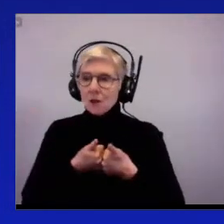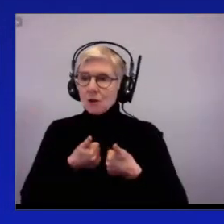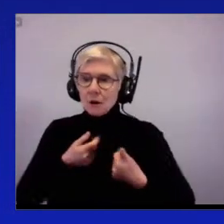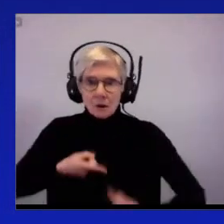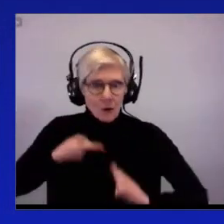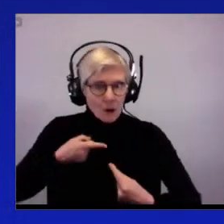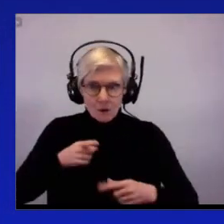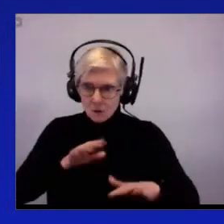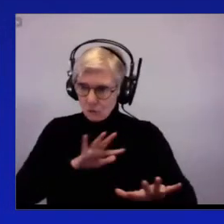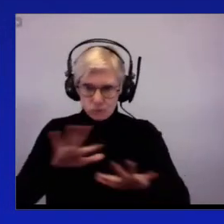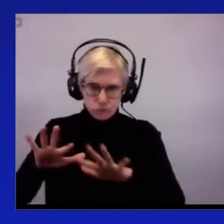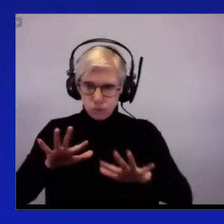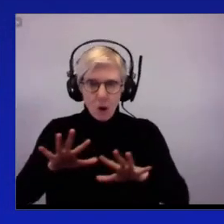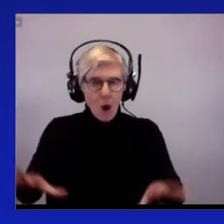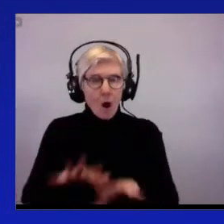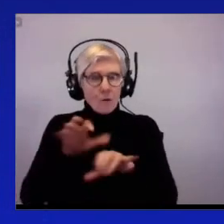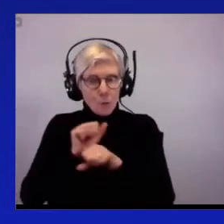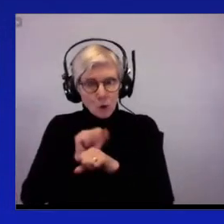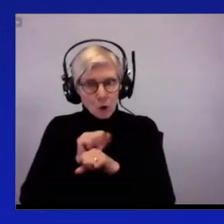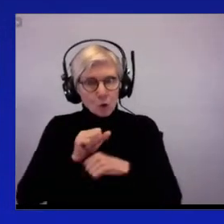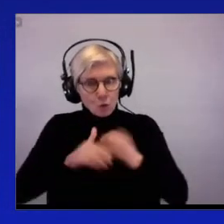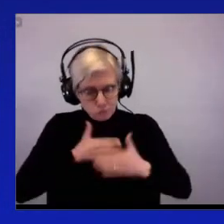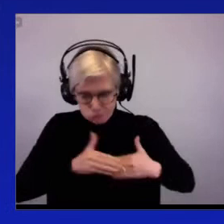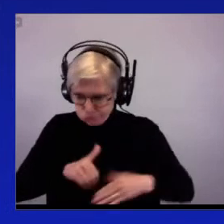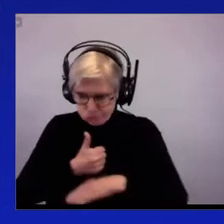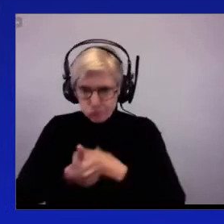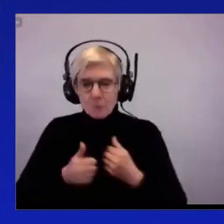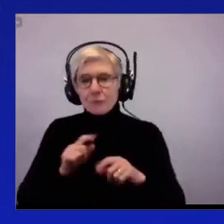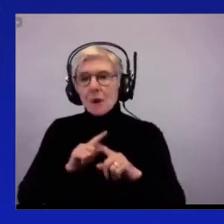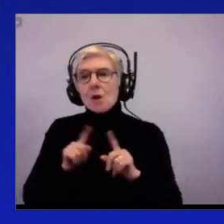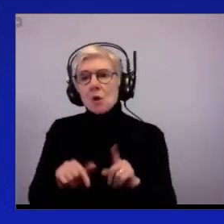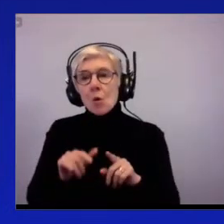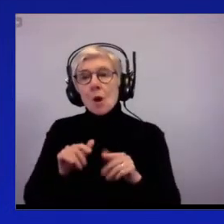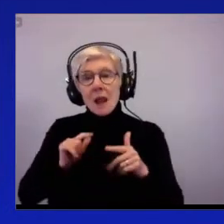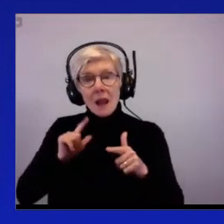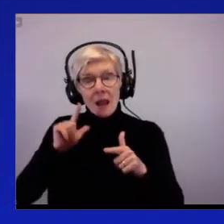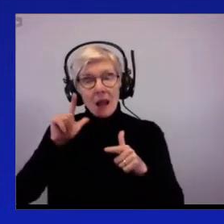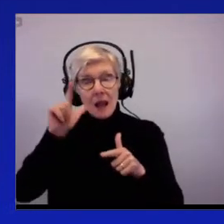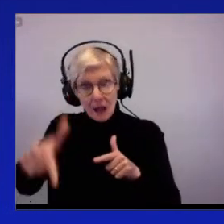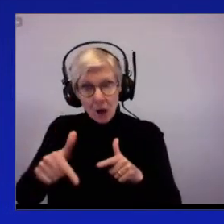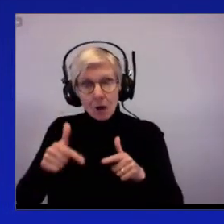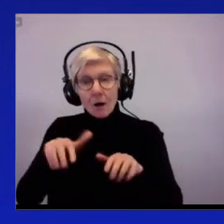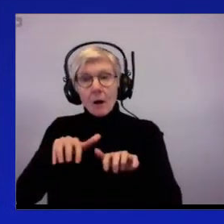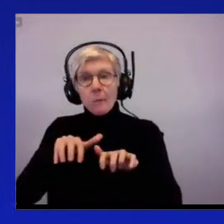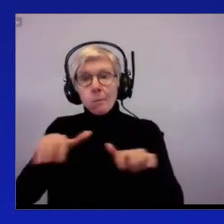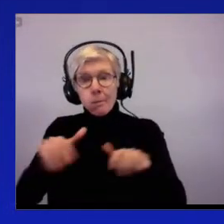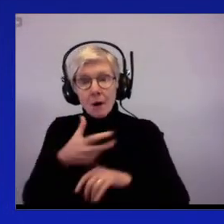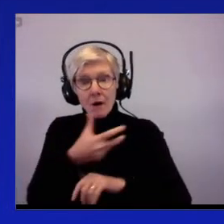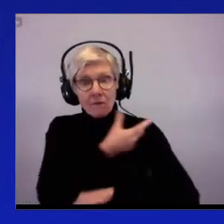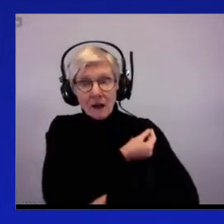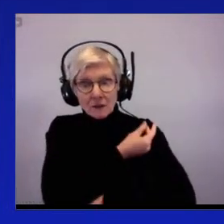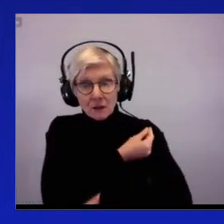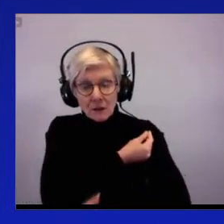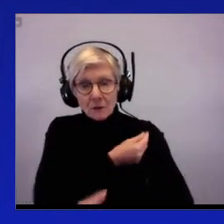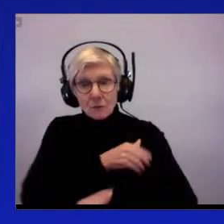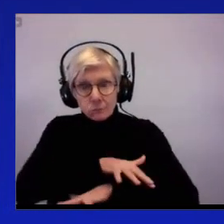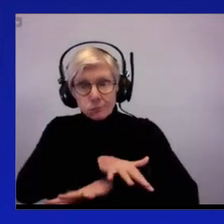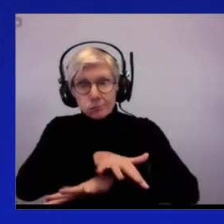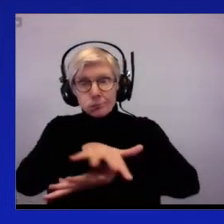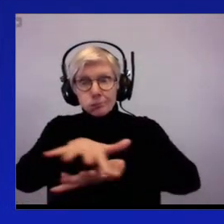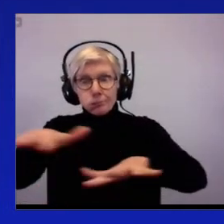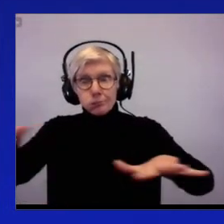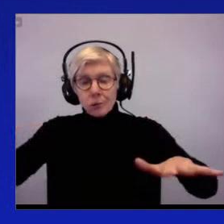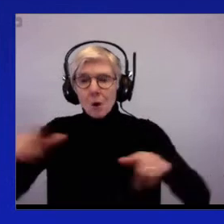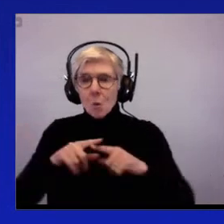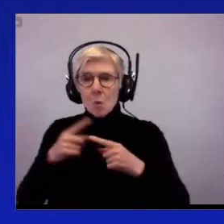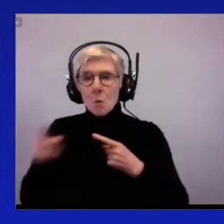had. At the point where we get into the mass vaccination of the public, Tony was speaking about a space